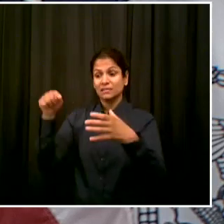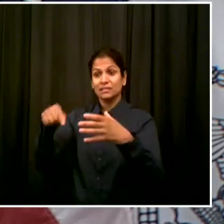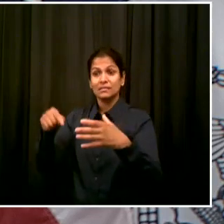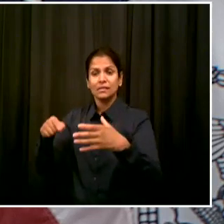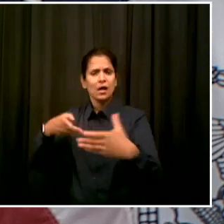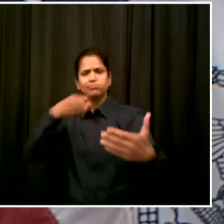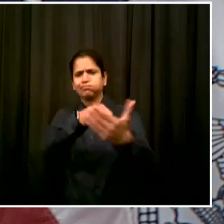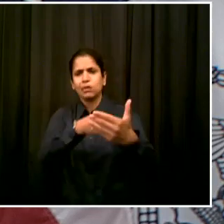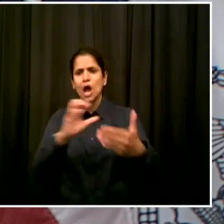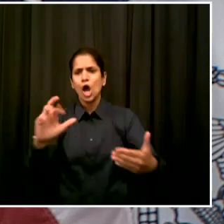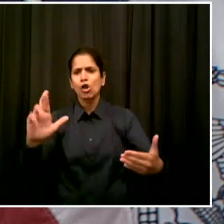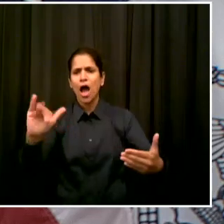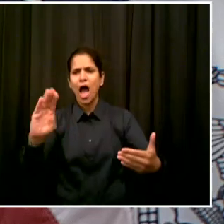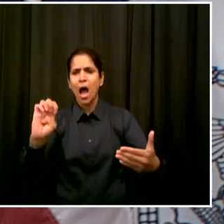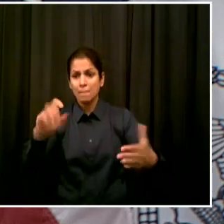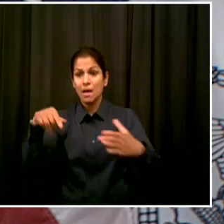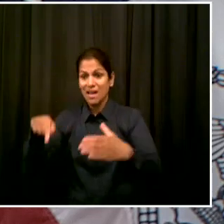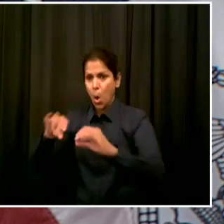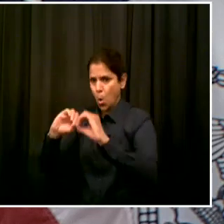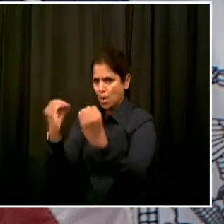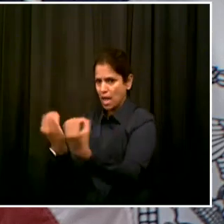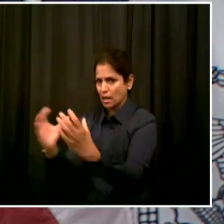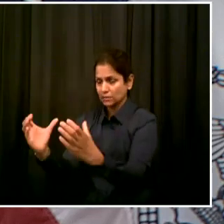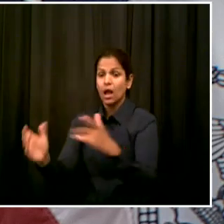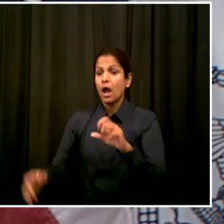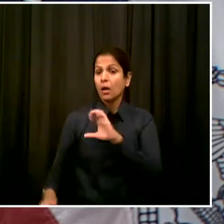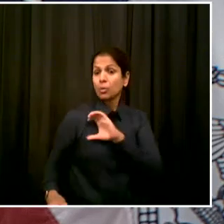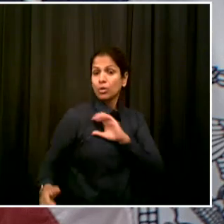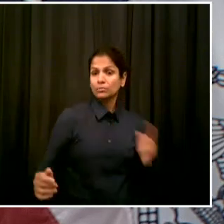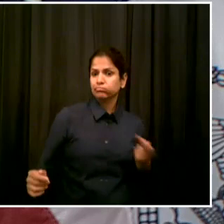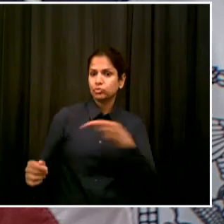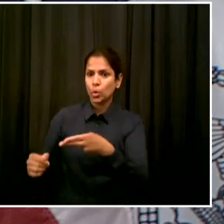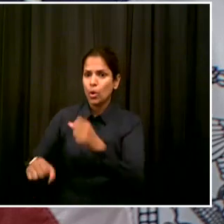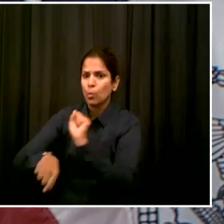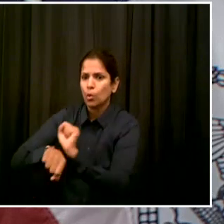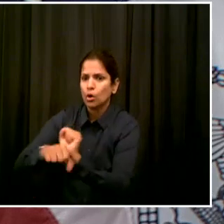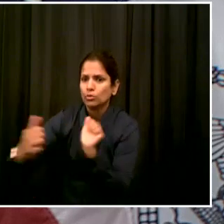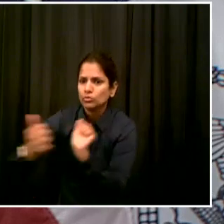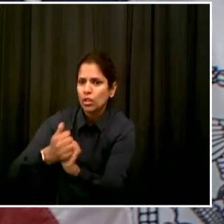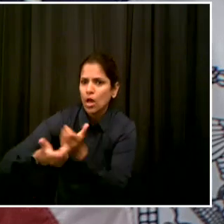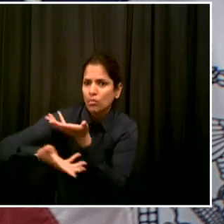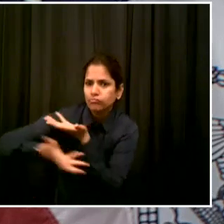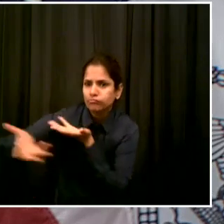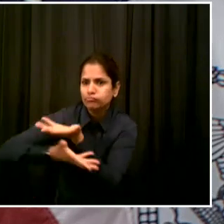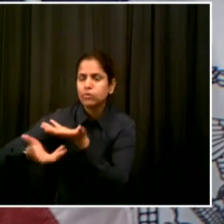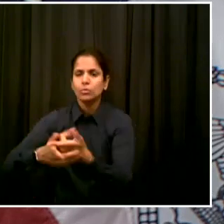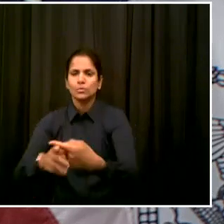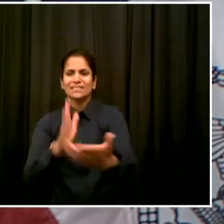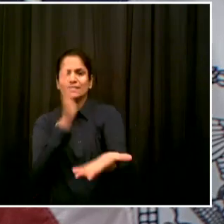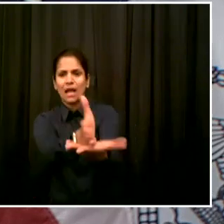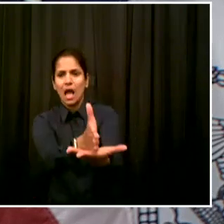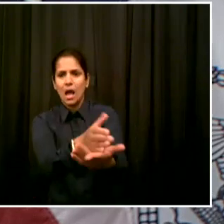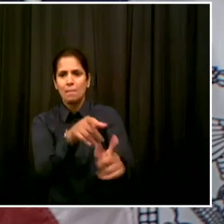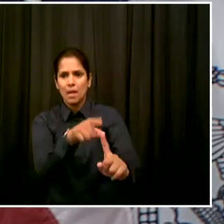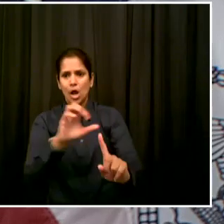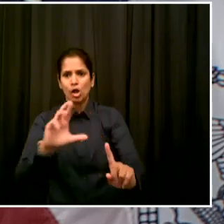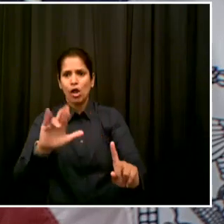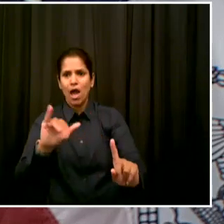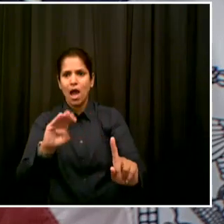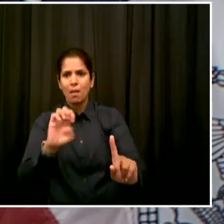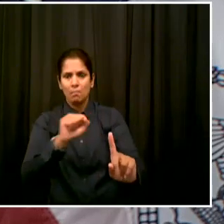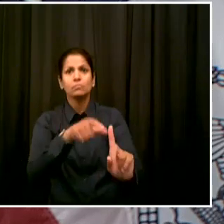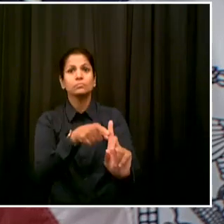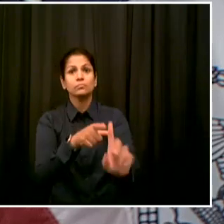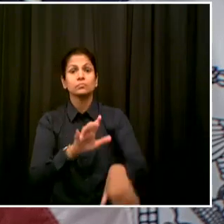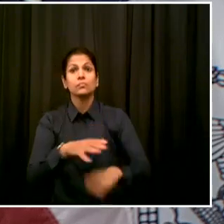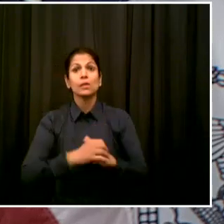with my agreement. And that is the kind of thing that happens when there's unity of command and the ability to